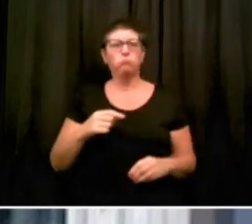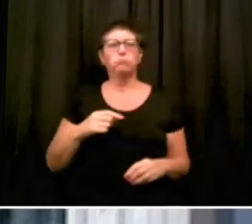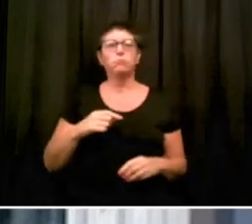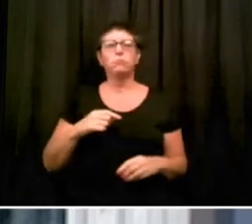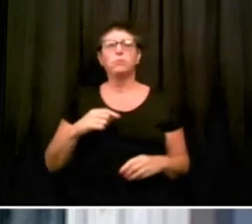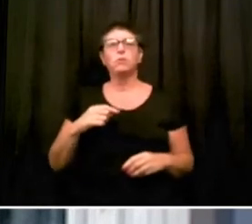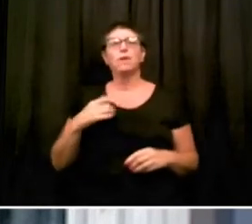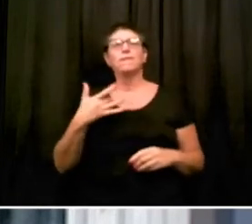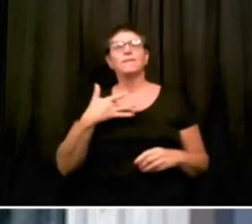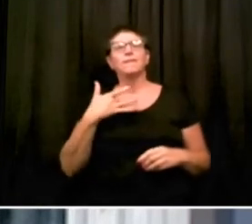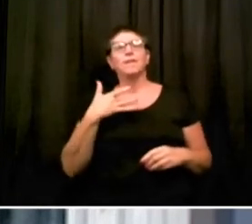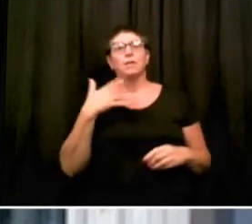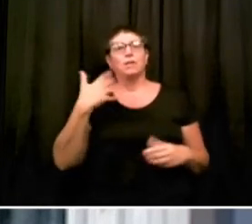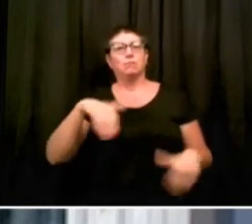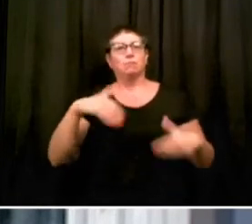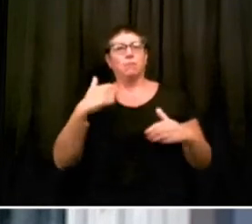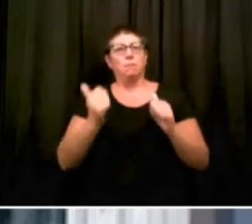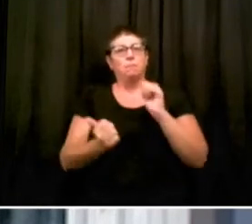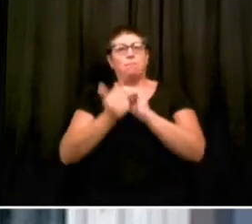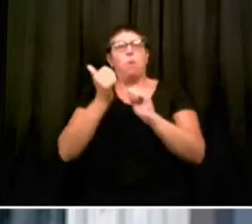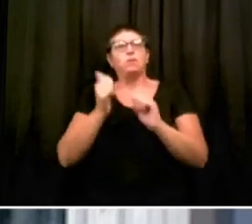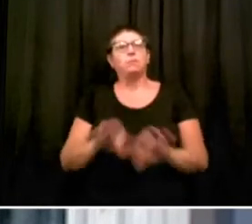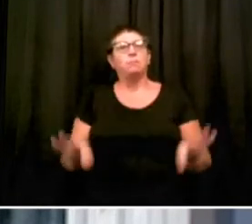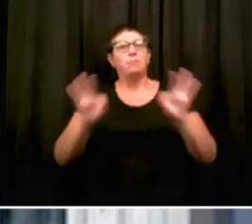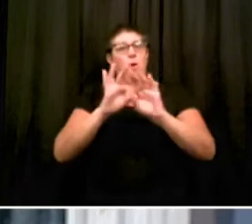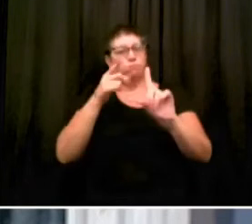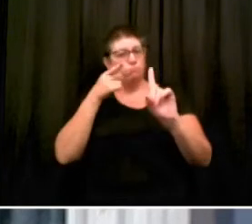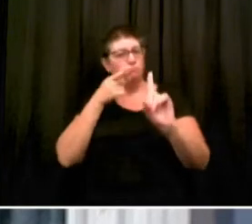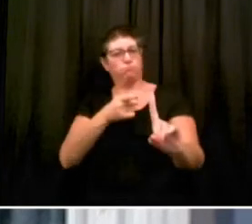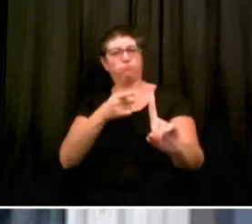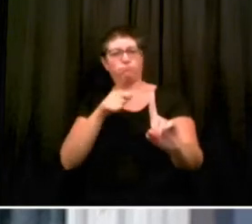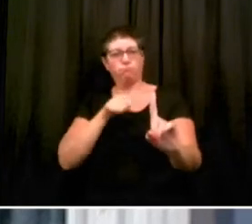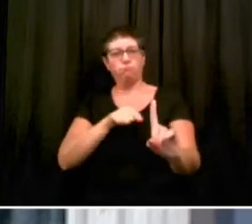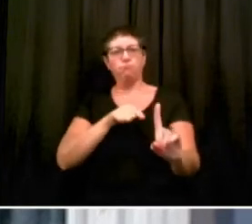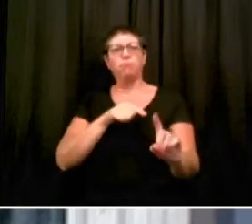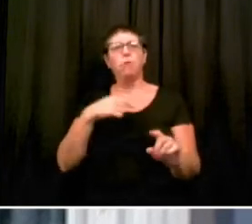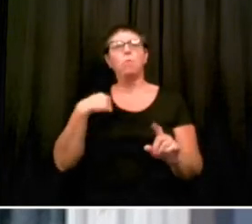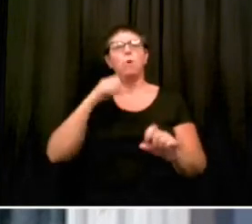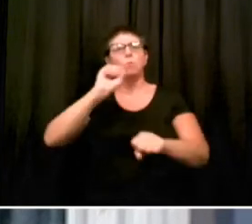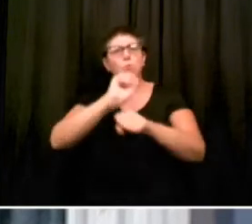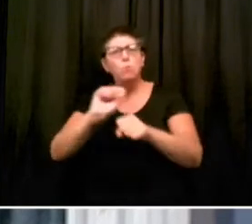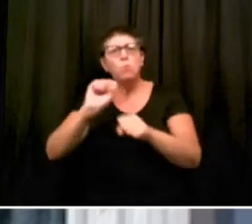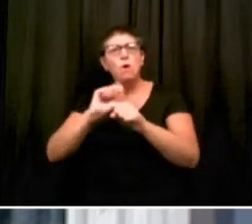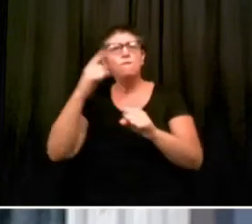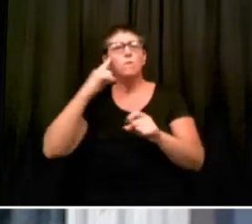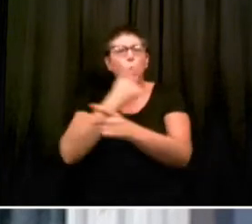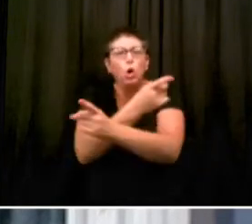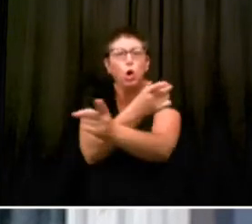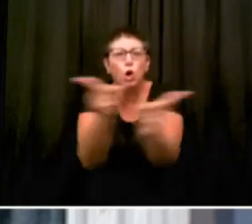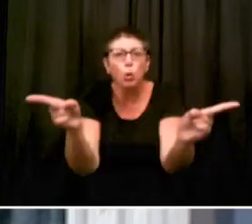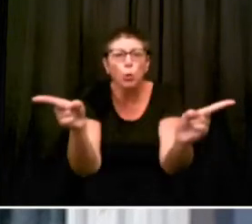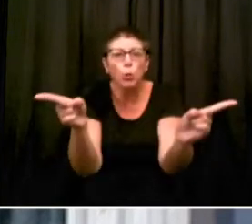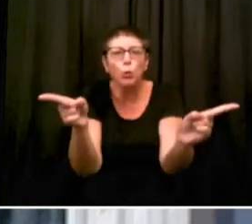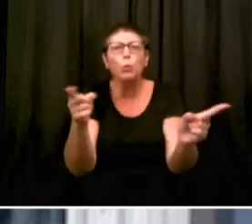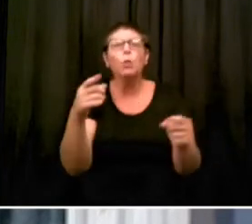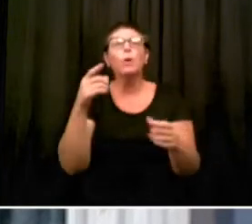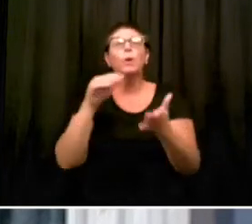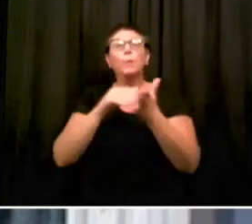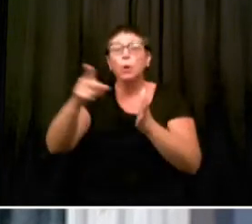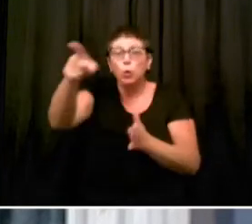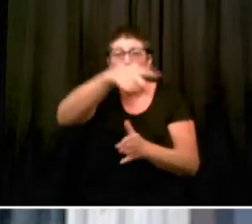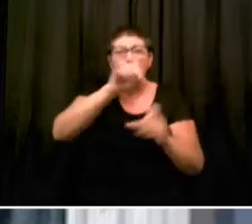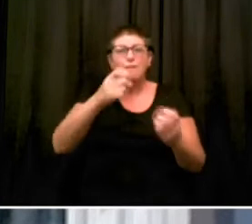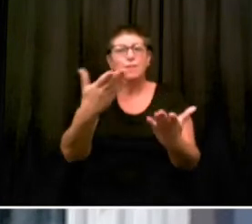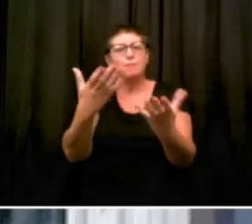important thing that's been said here. We work for the public, and if we don't have the public trust, it makes all of our jobs harder.